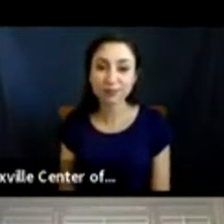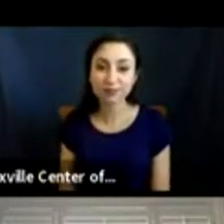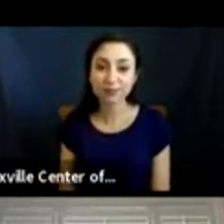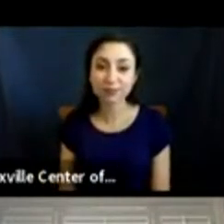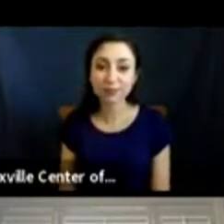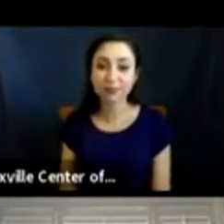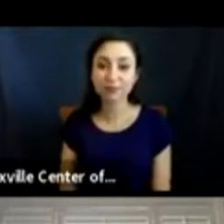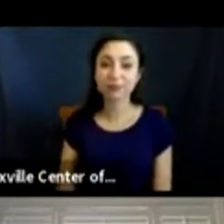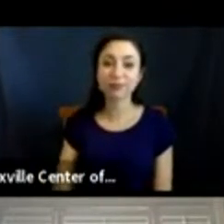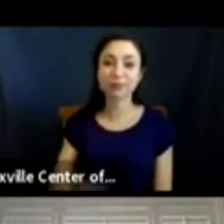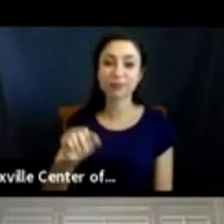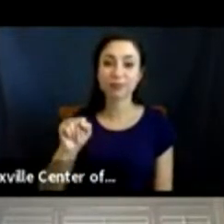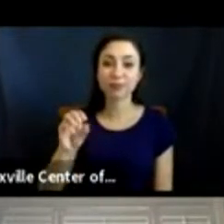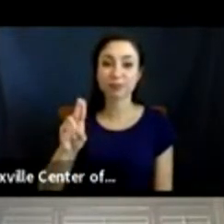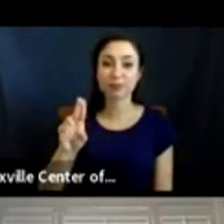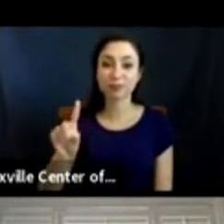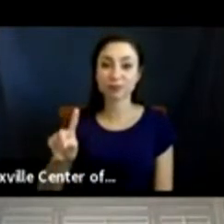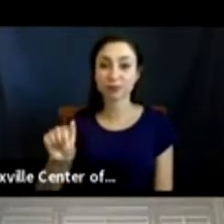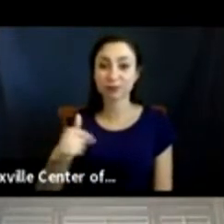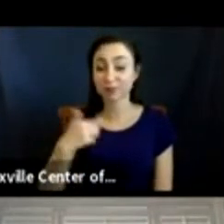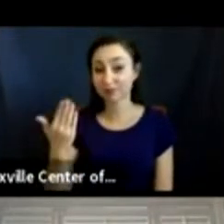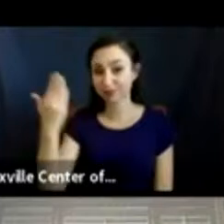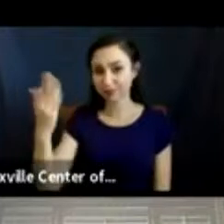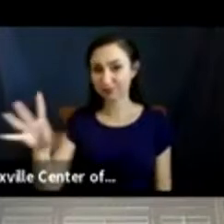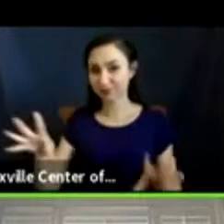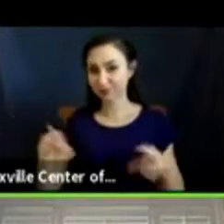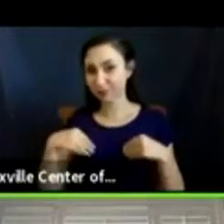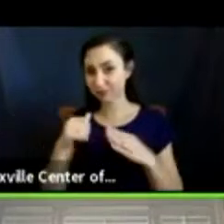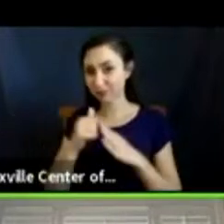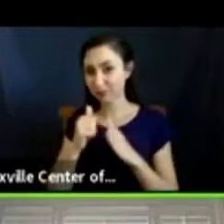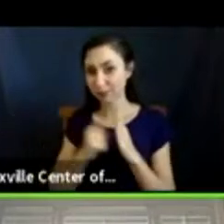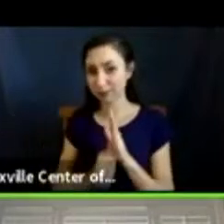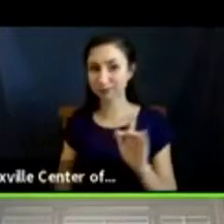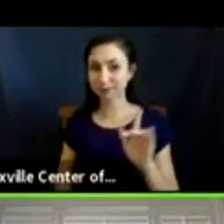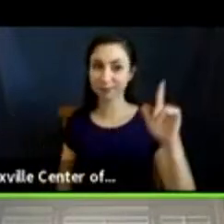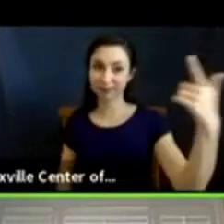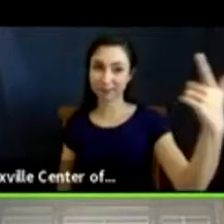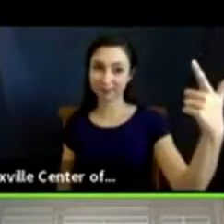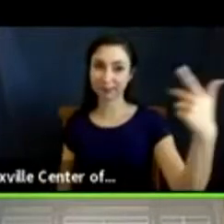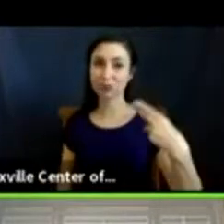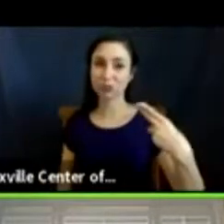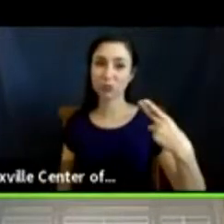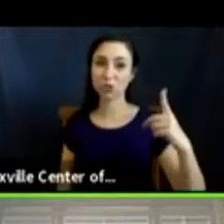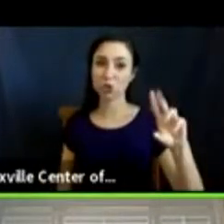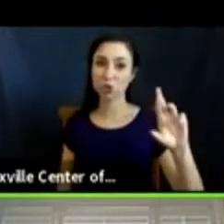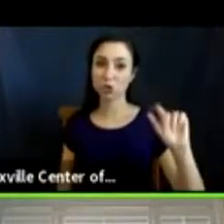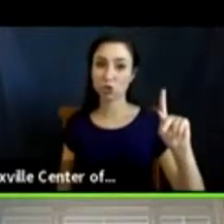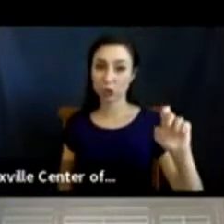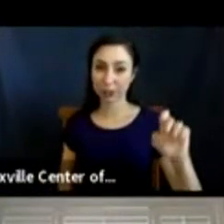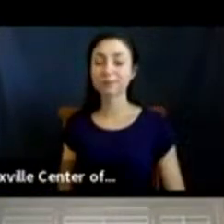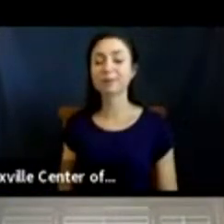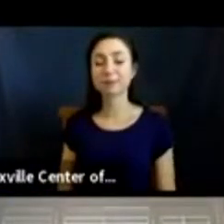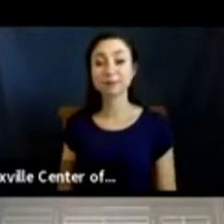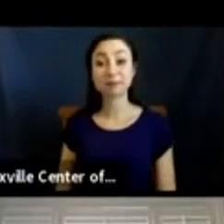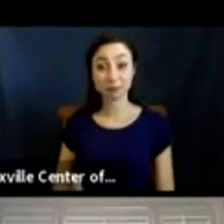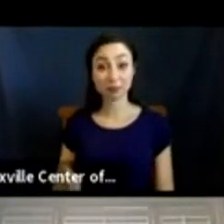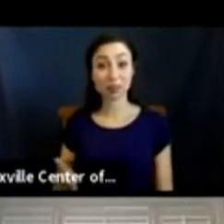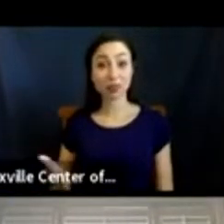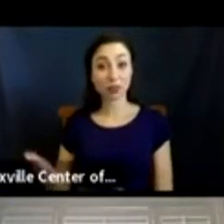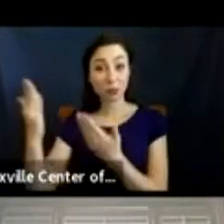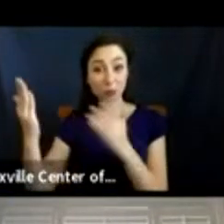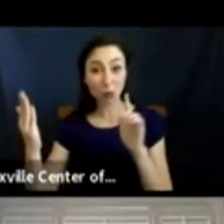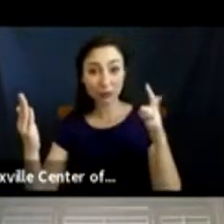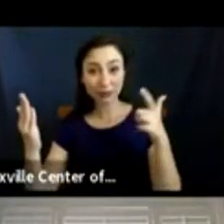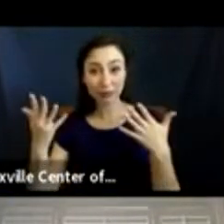I'll motion to accept the agenda. Second. I second it. So we have a motion and a second. Any discussion on the agenda itself,